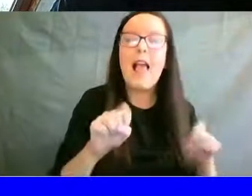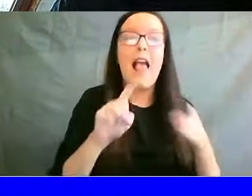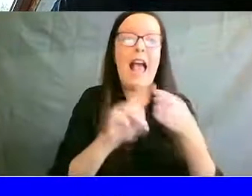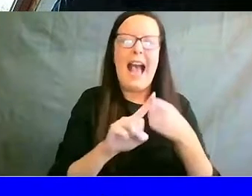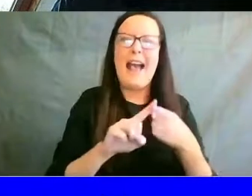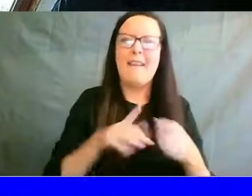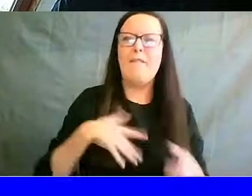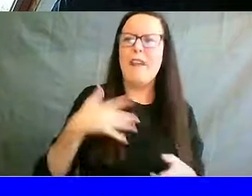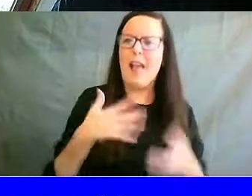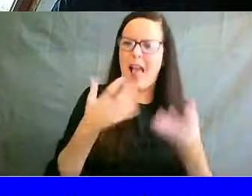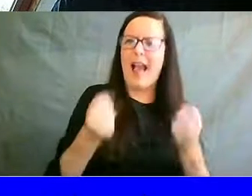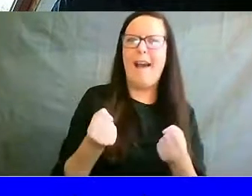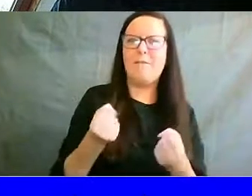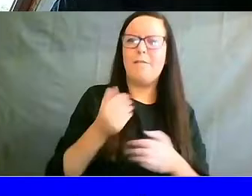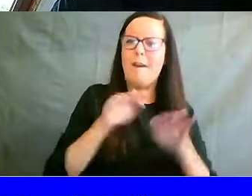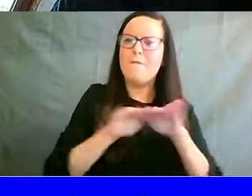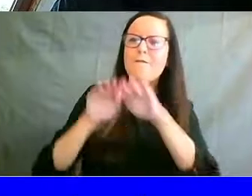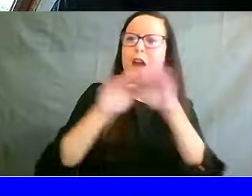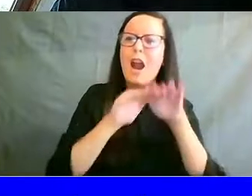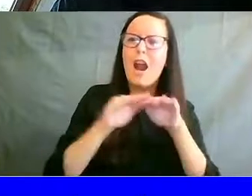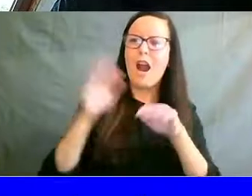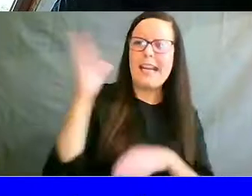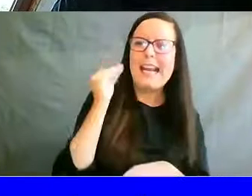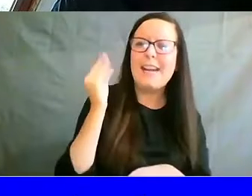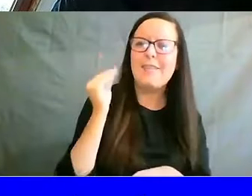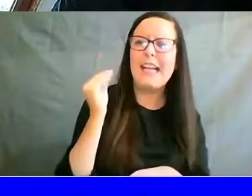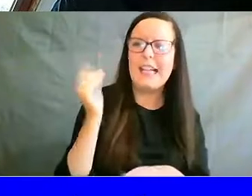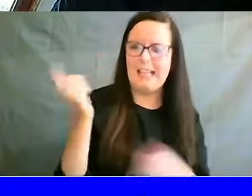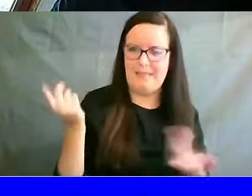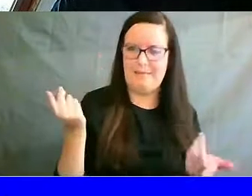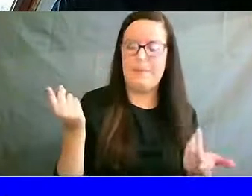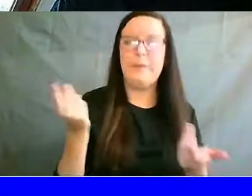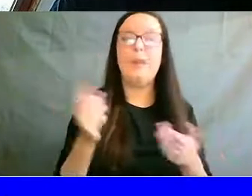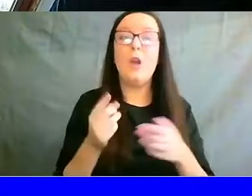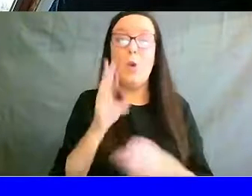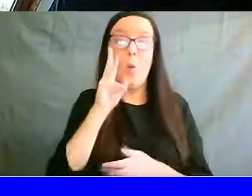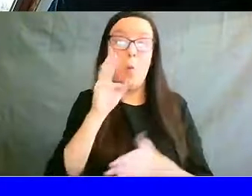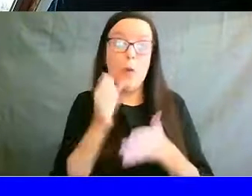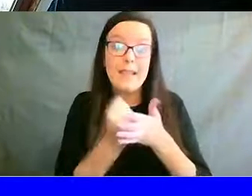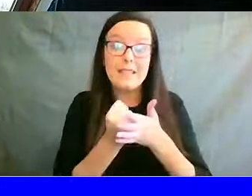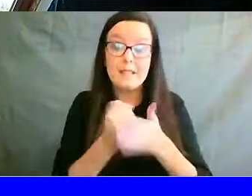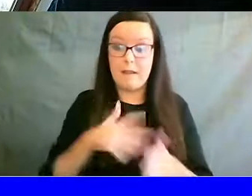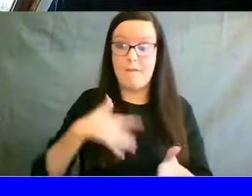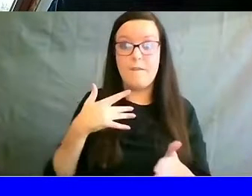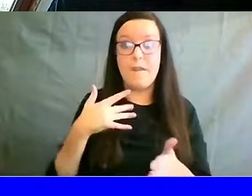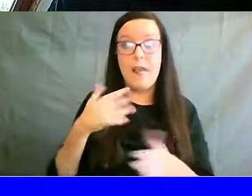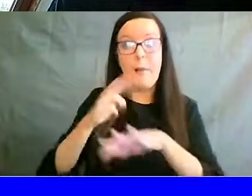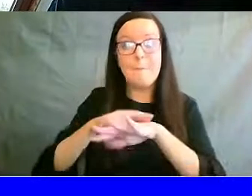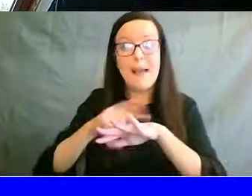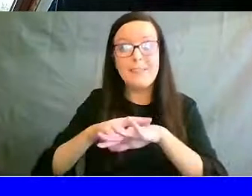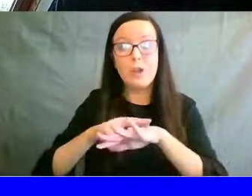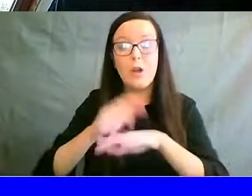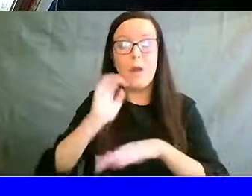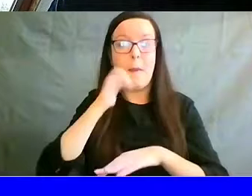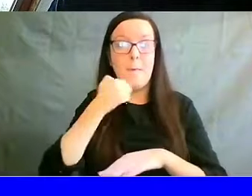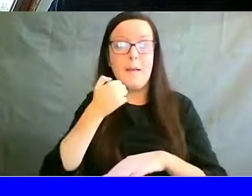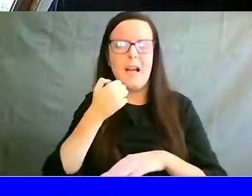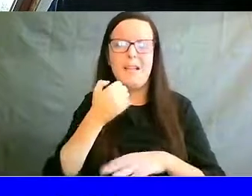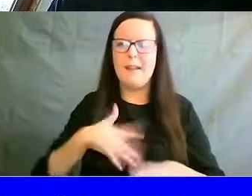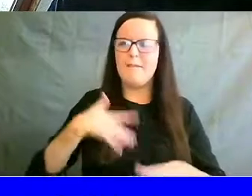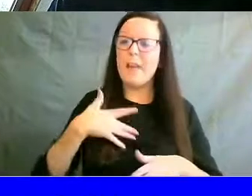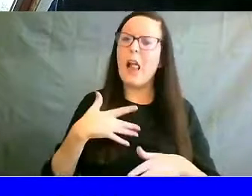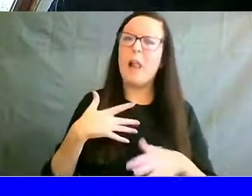hearing. For the victims and witnesses, it's clearly better, because they get a sense of justice. There's nothing worse for a